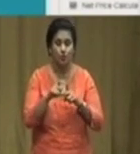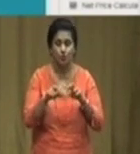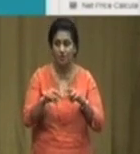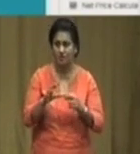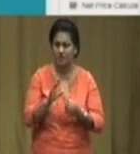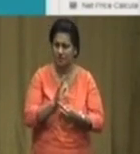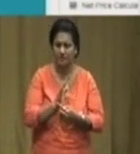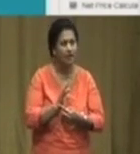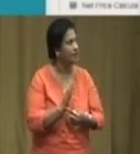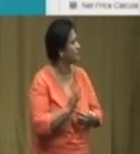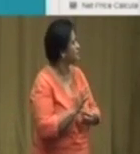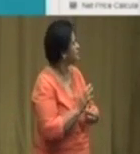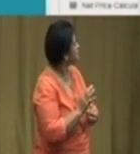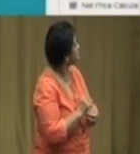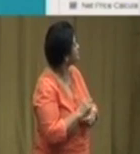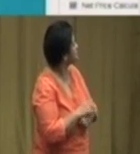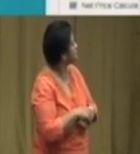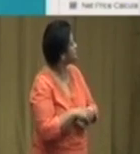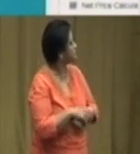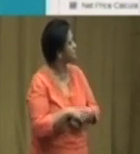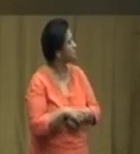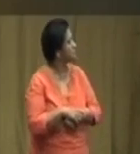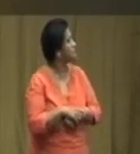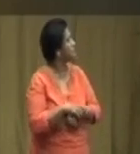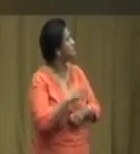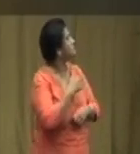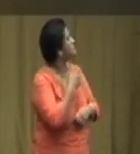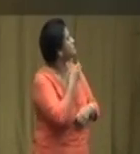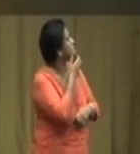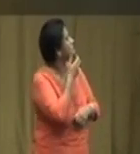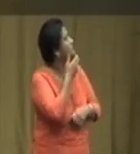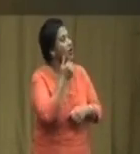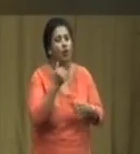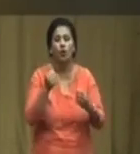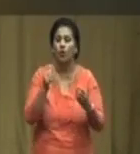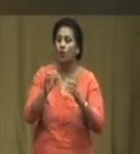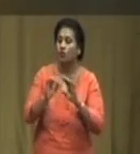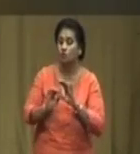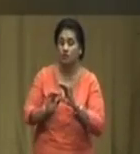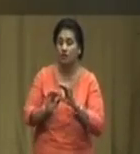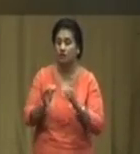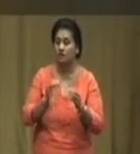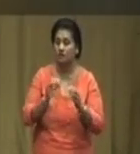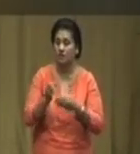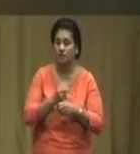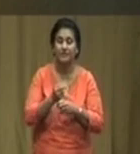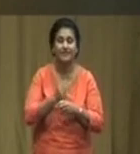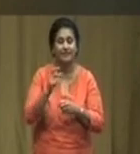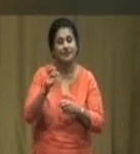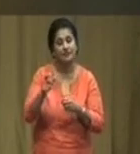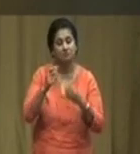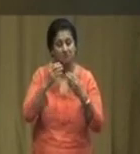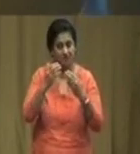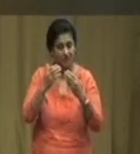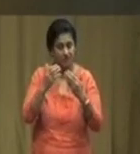us develop what I think is now a really pretty nice website. And you can see, as you would hope, in a modern, up-to-date website that it features